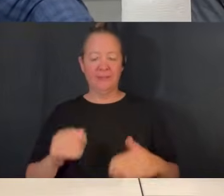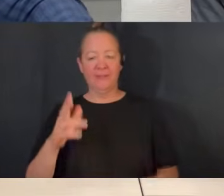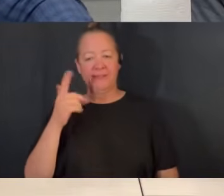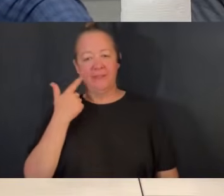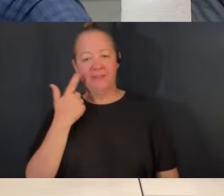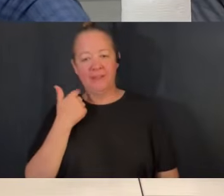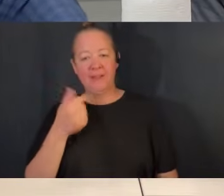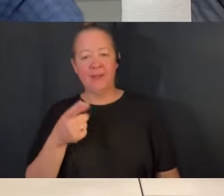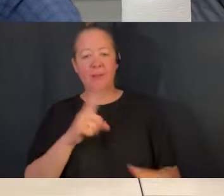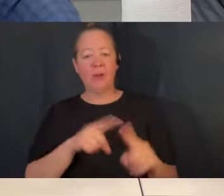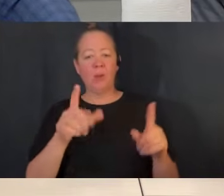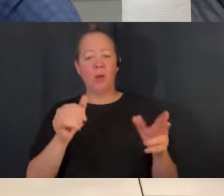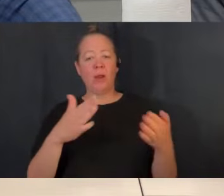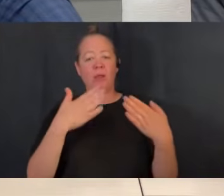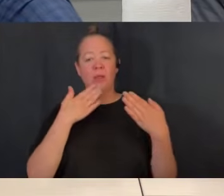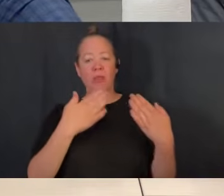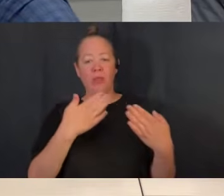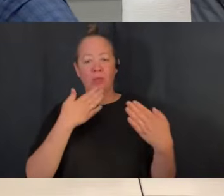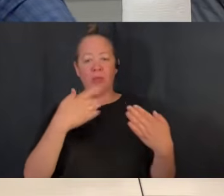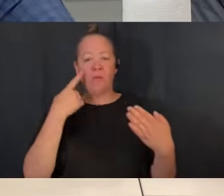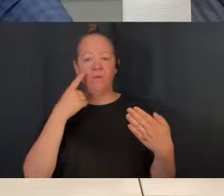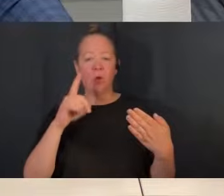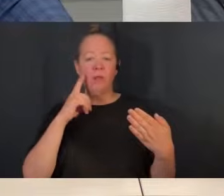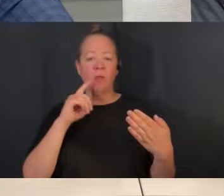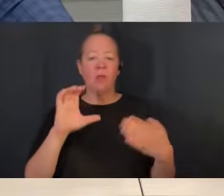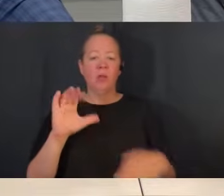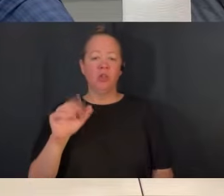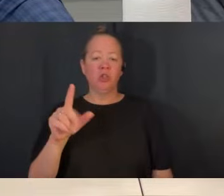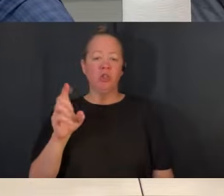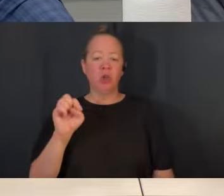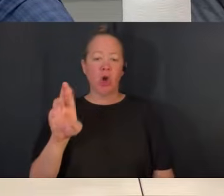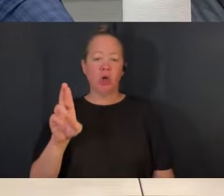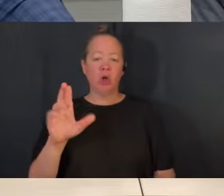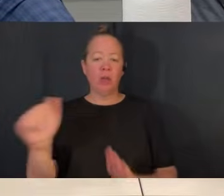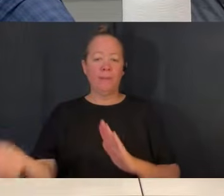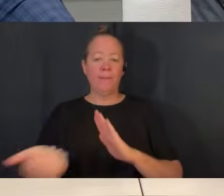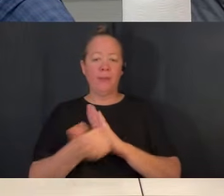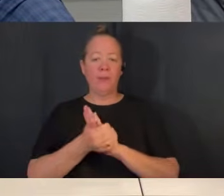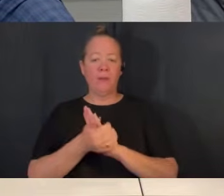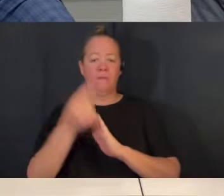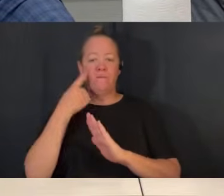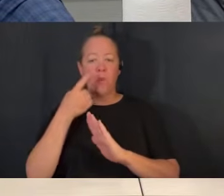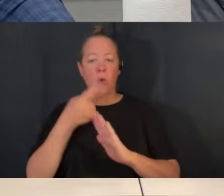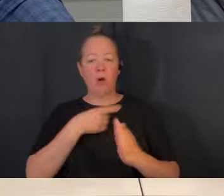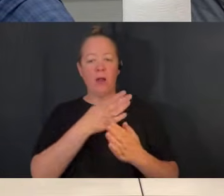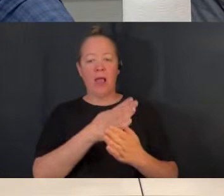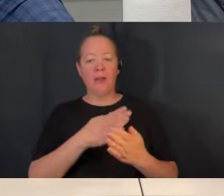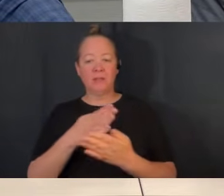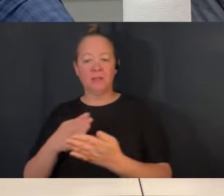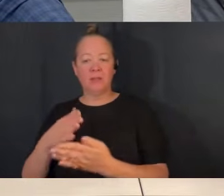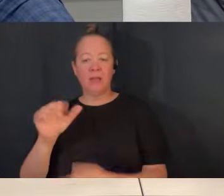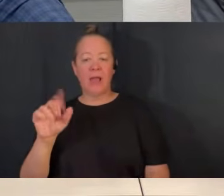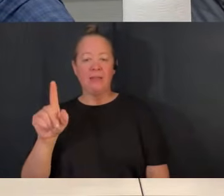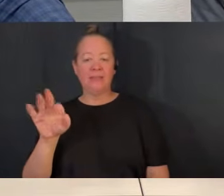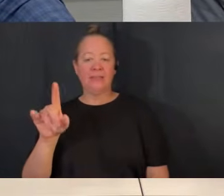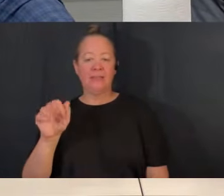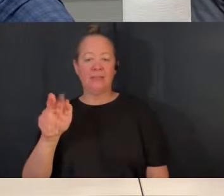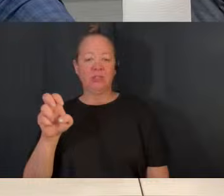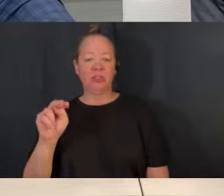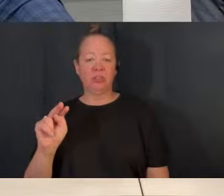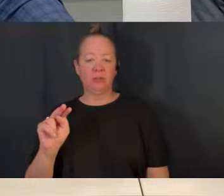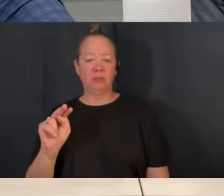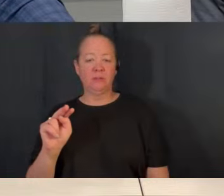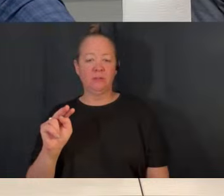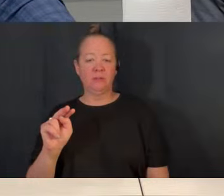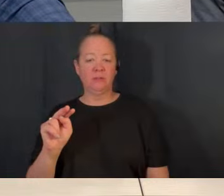for annexation. One thing about the charter amendment, and speaking to the developers earlier, this